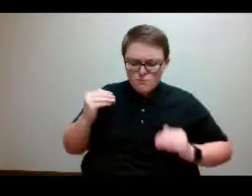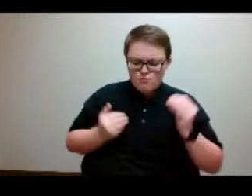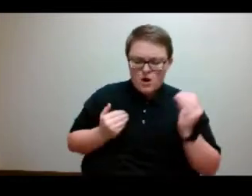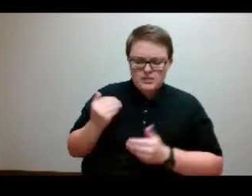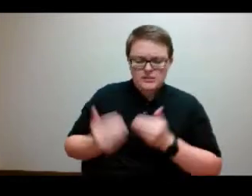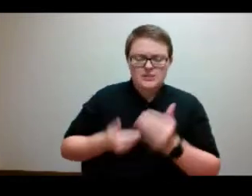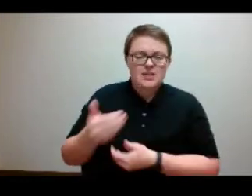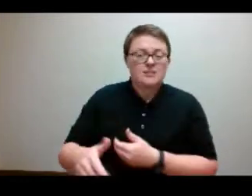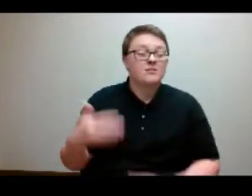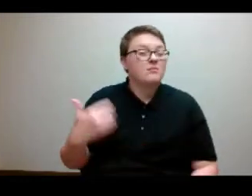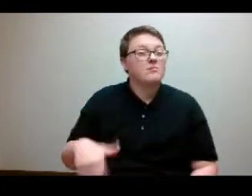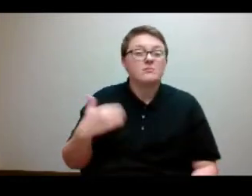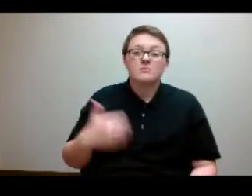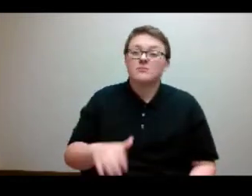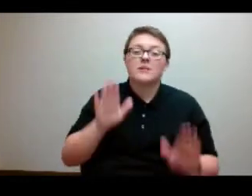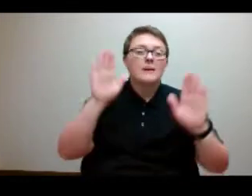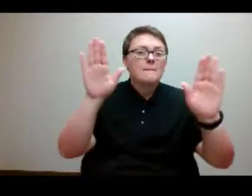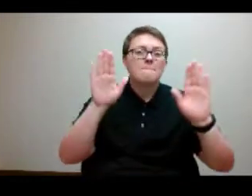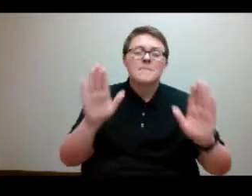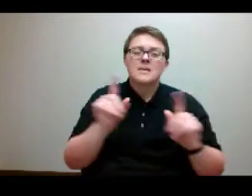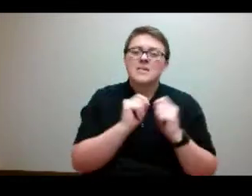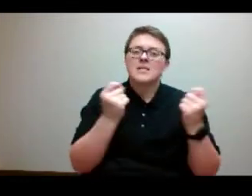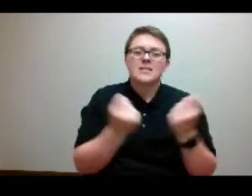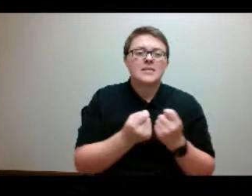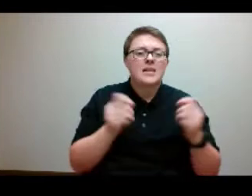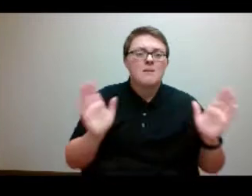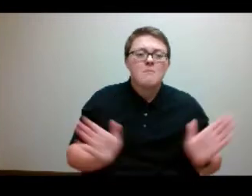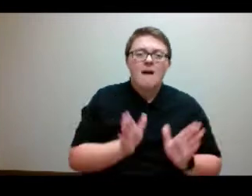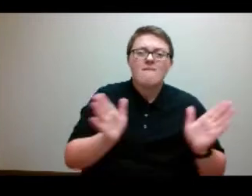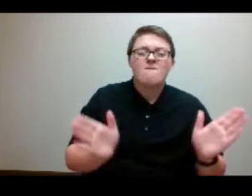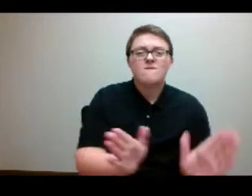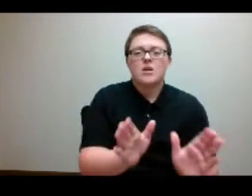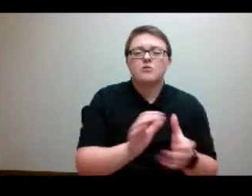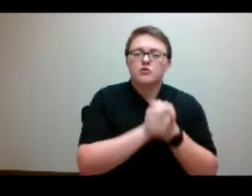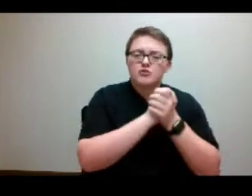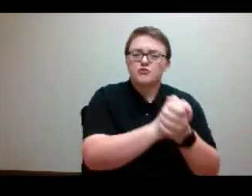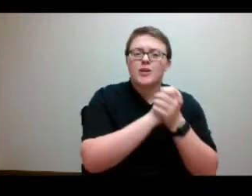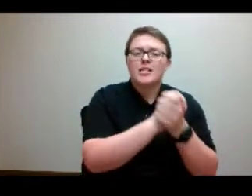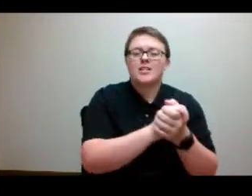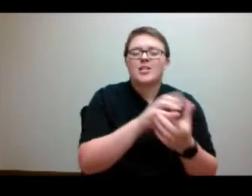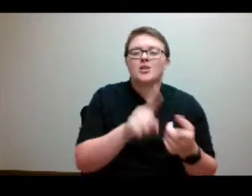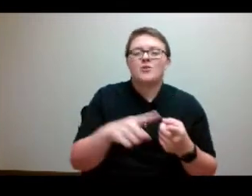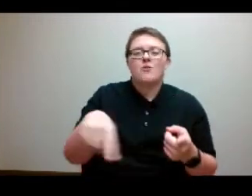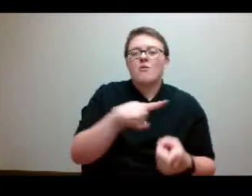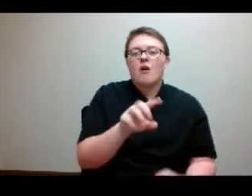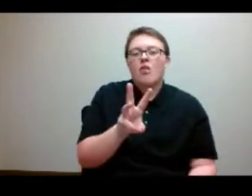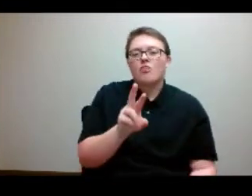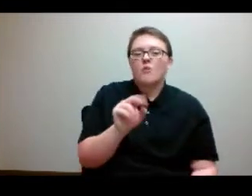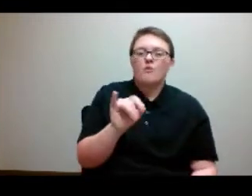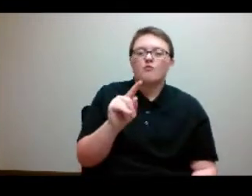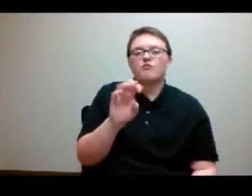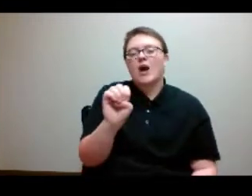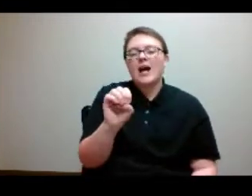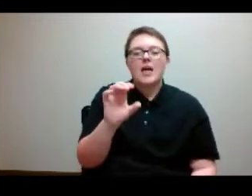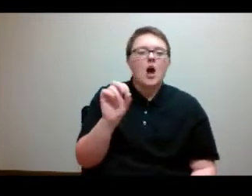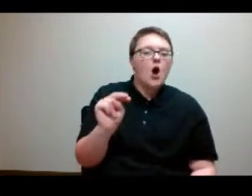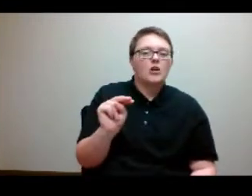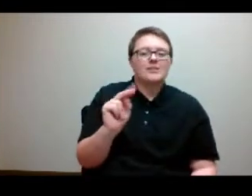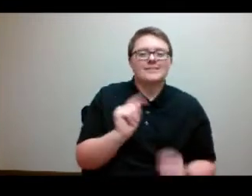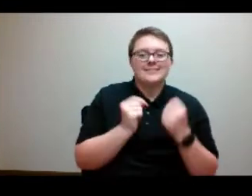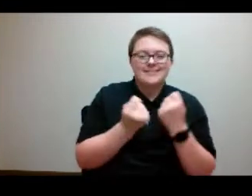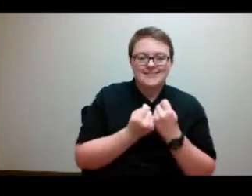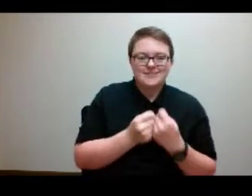outstanding team effort. Congratulations to the Right On team. Tasha McGee,